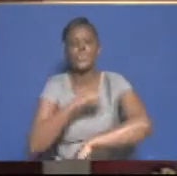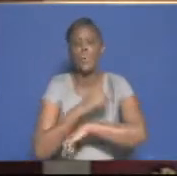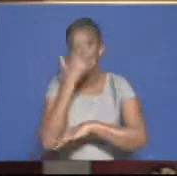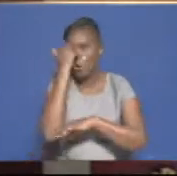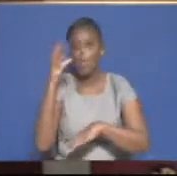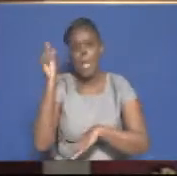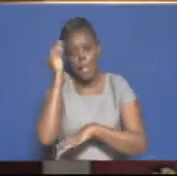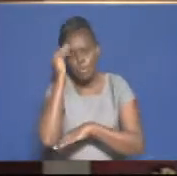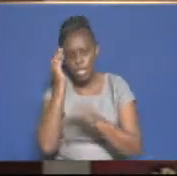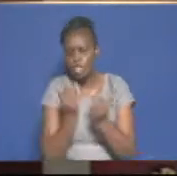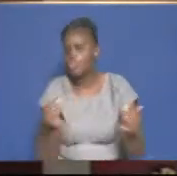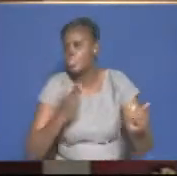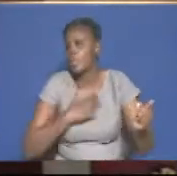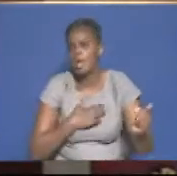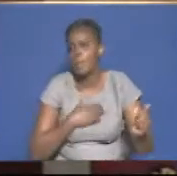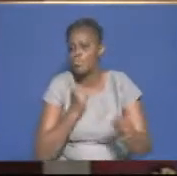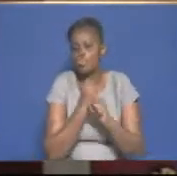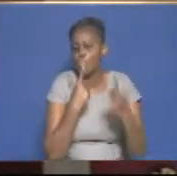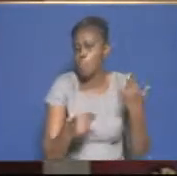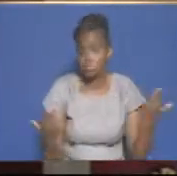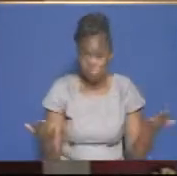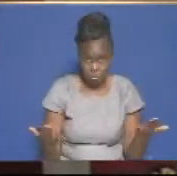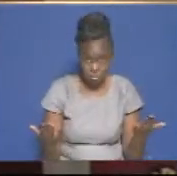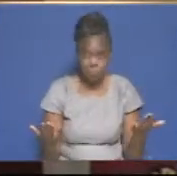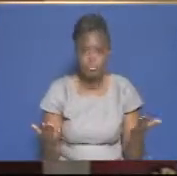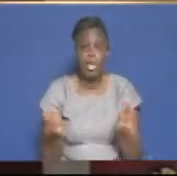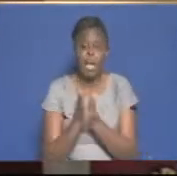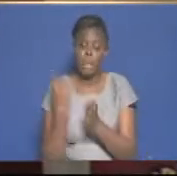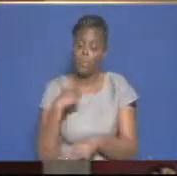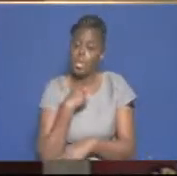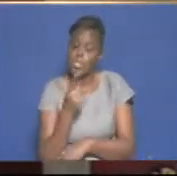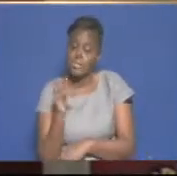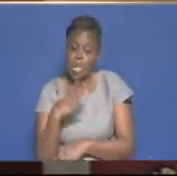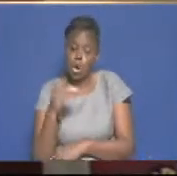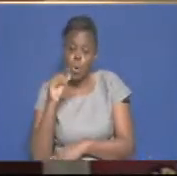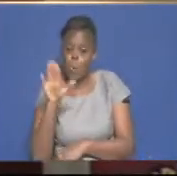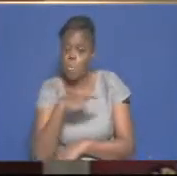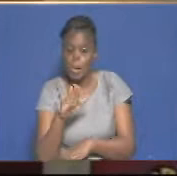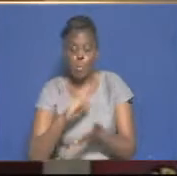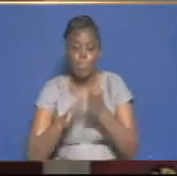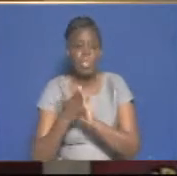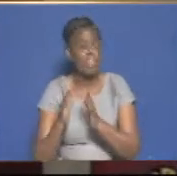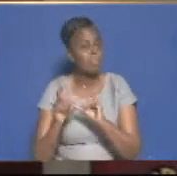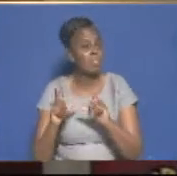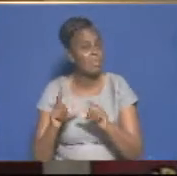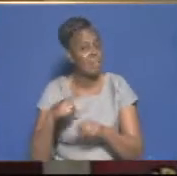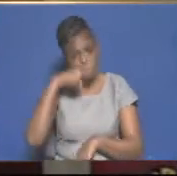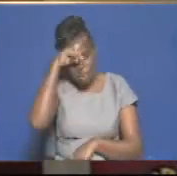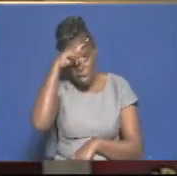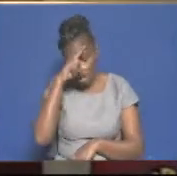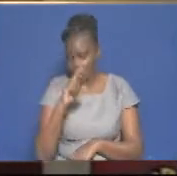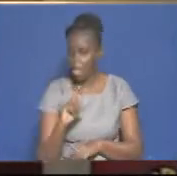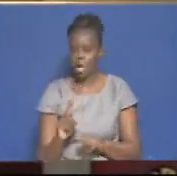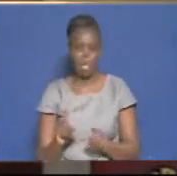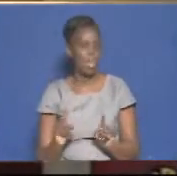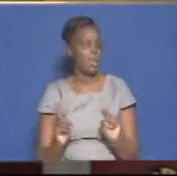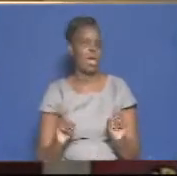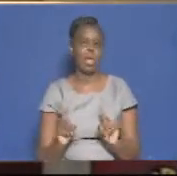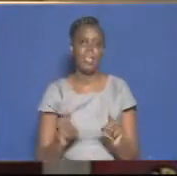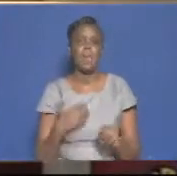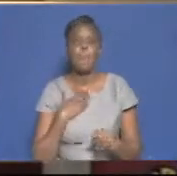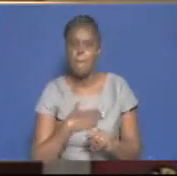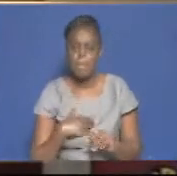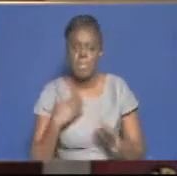we educating our children to do what, Mr. Speaker? And we are saying that you can go to parliament without a degree. Mr. Speaker, please,